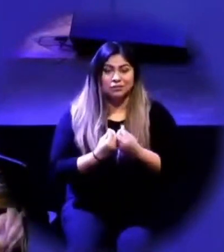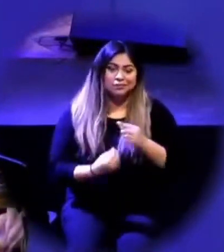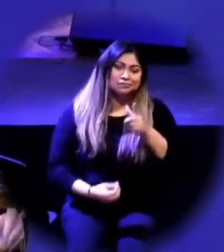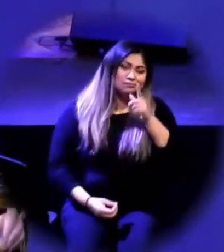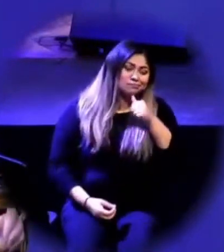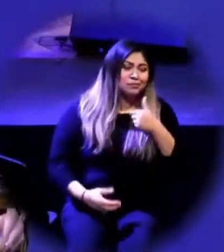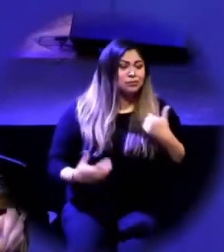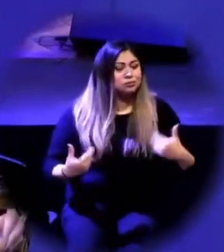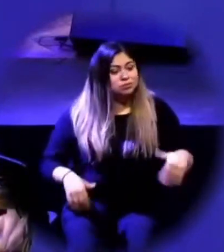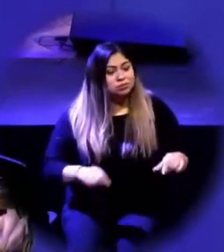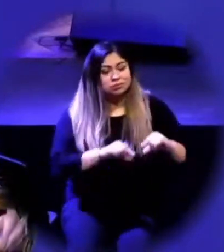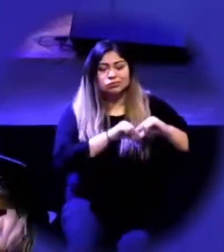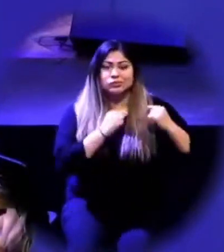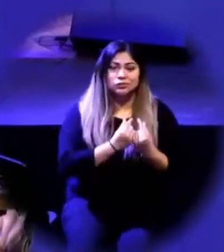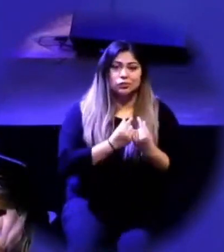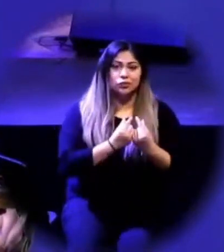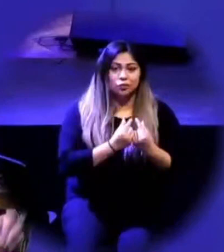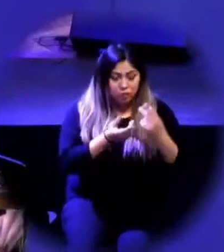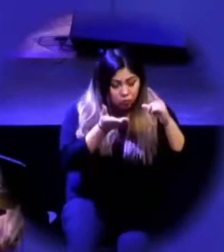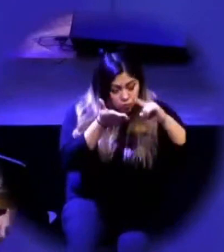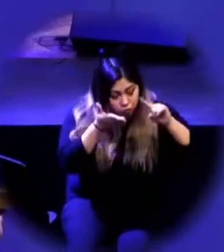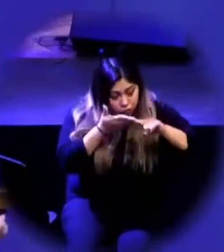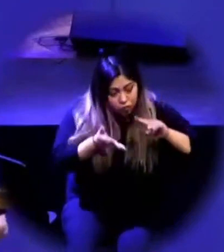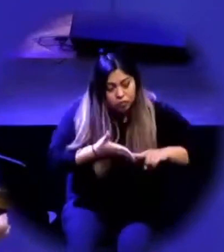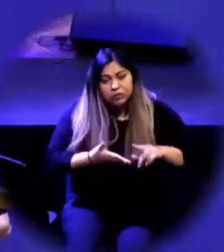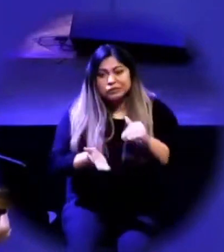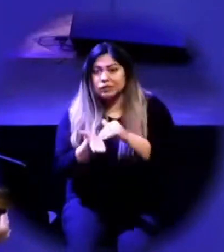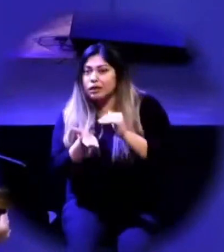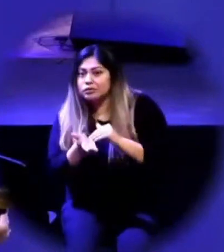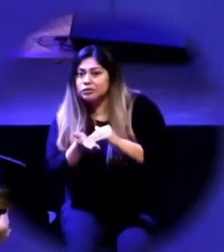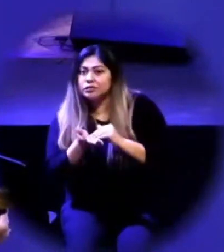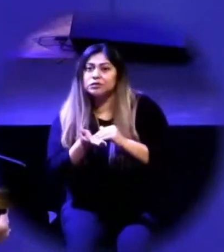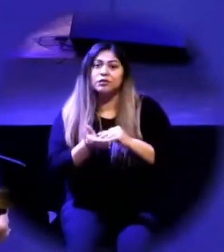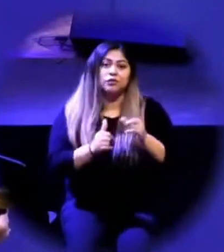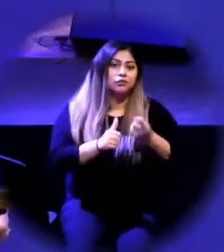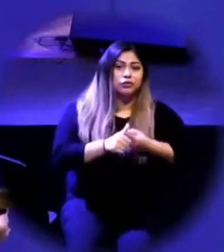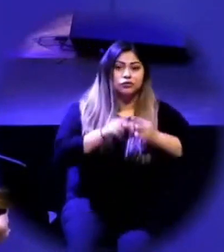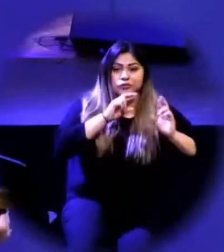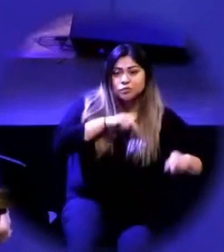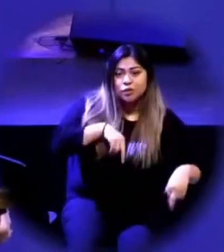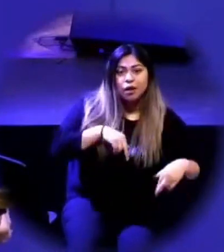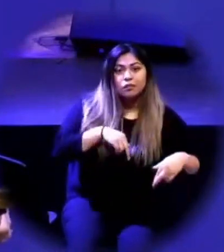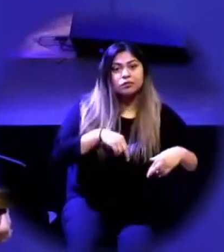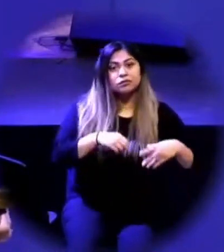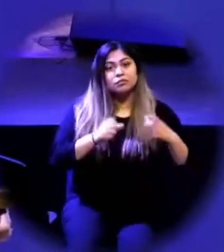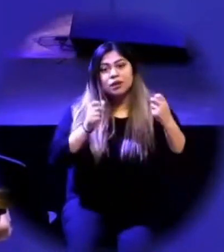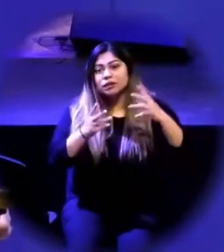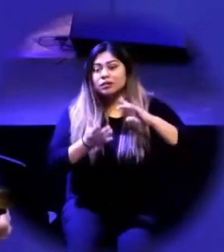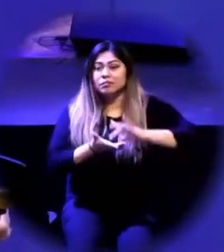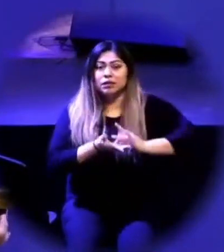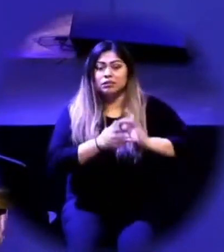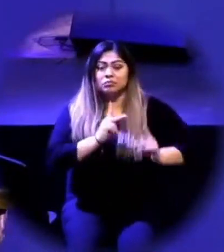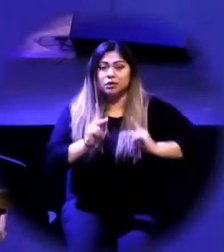that despite the enormous efforts of doctors, rescue workers, and other medical professionals worldwide, the